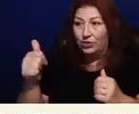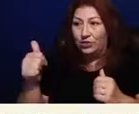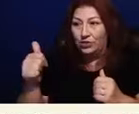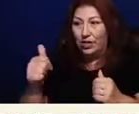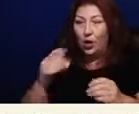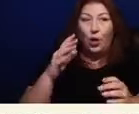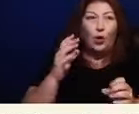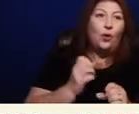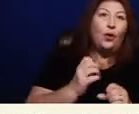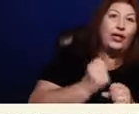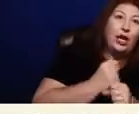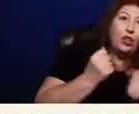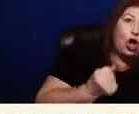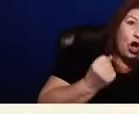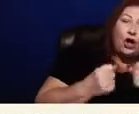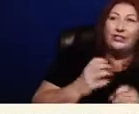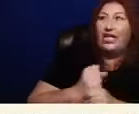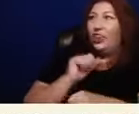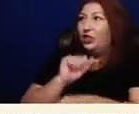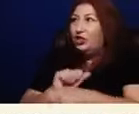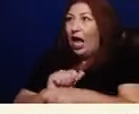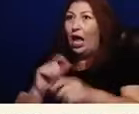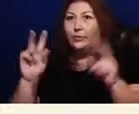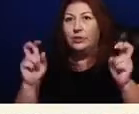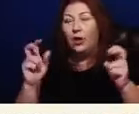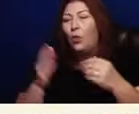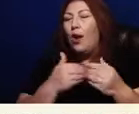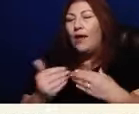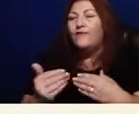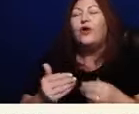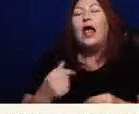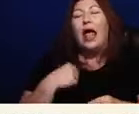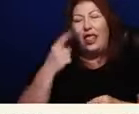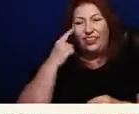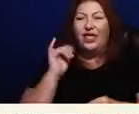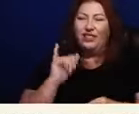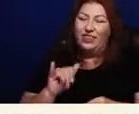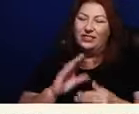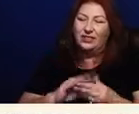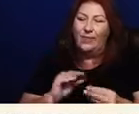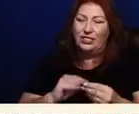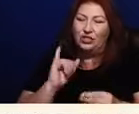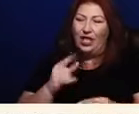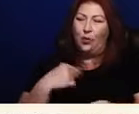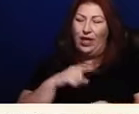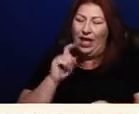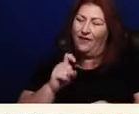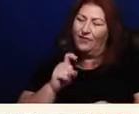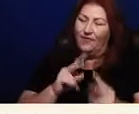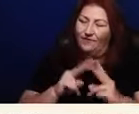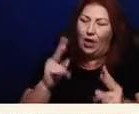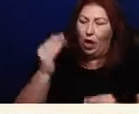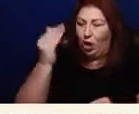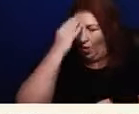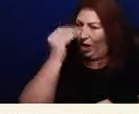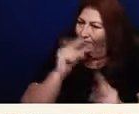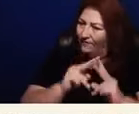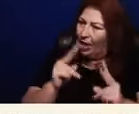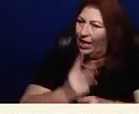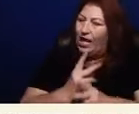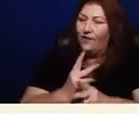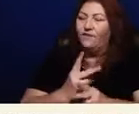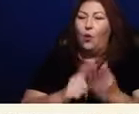the jobs, winning the, you know, whatever, I think that is a message that we have to be very aware and very careful about what